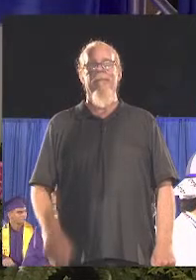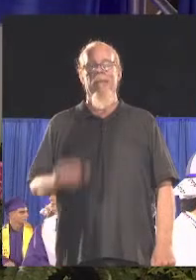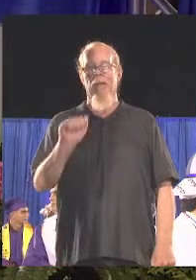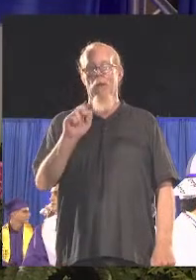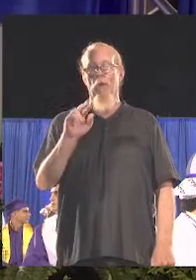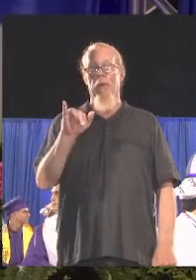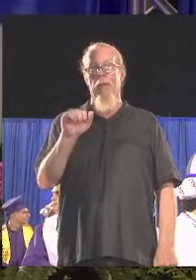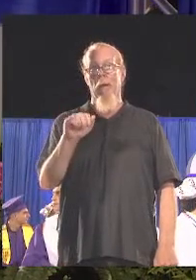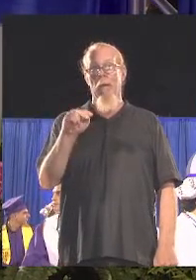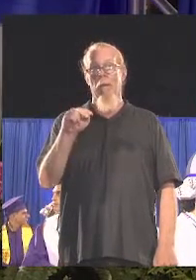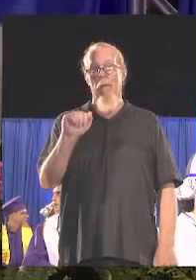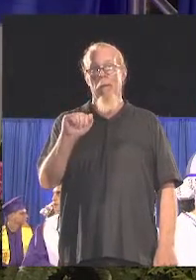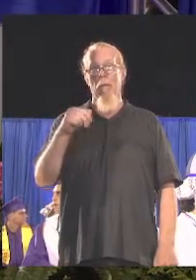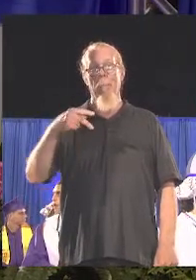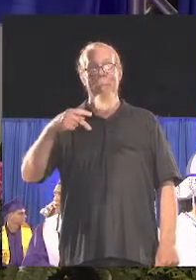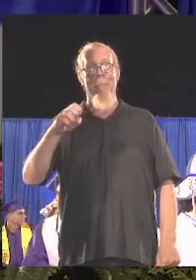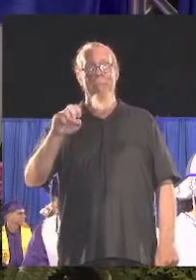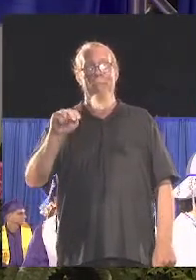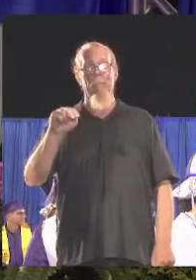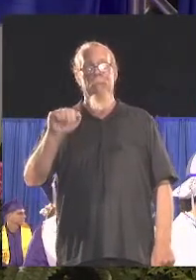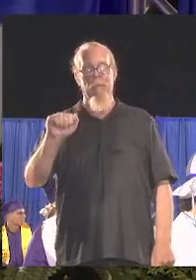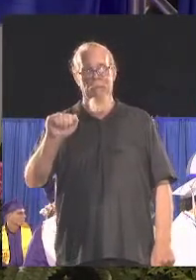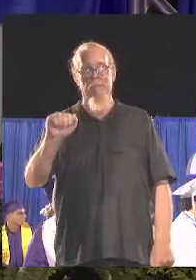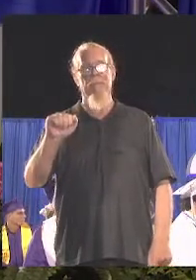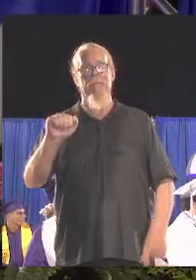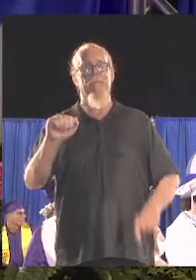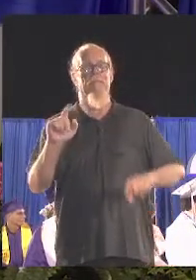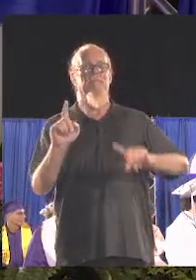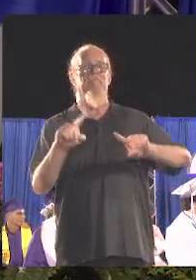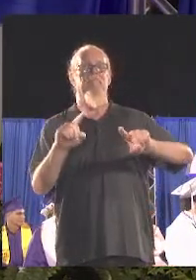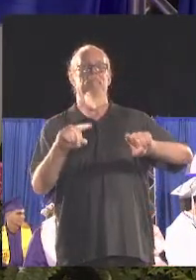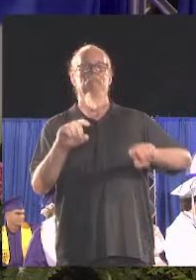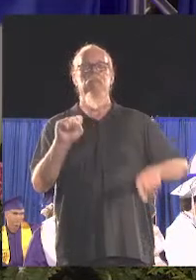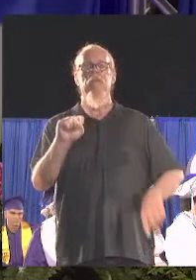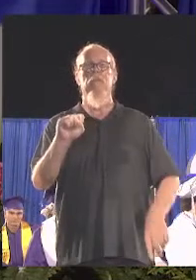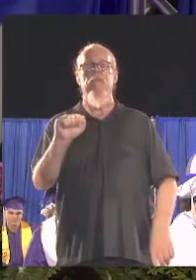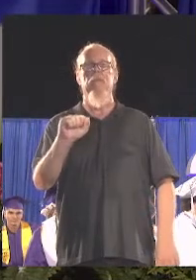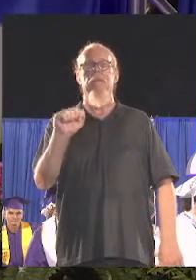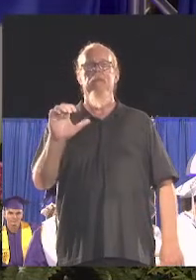Ariana J. Pina, San Antonio College.